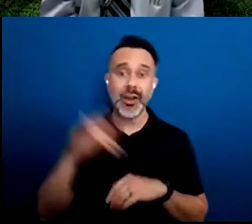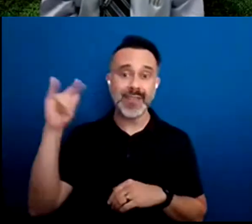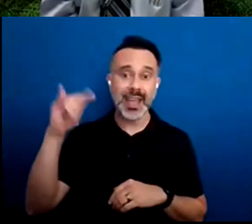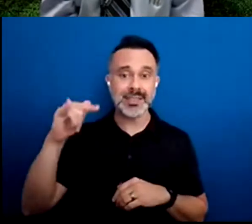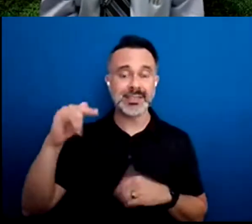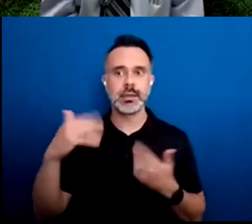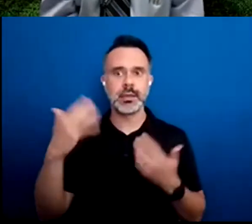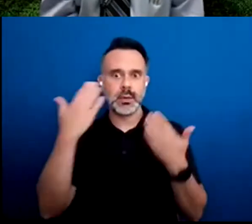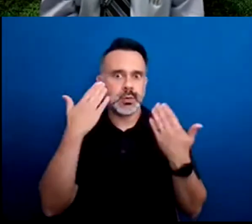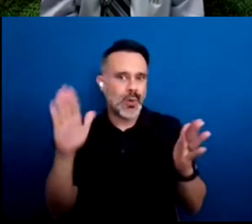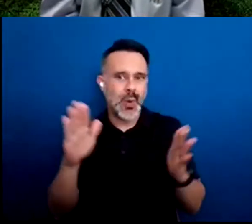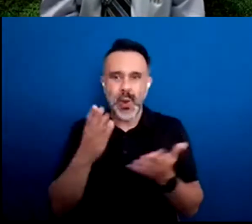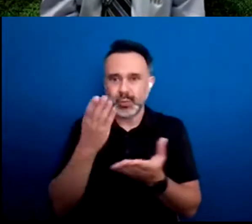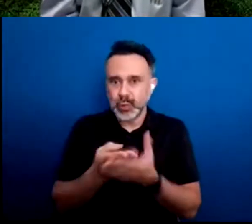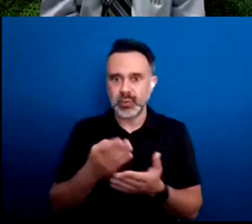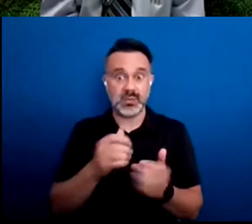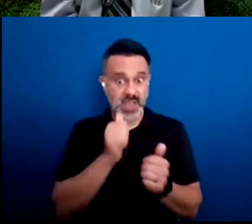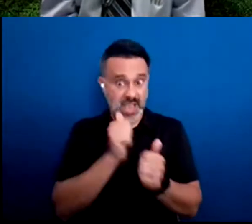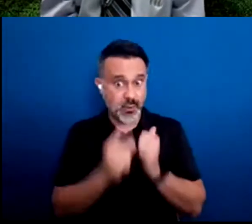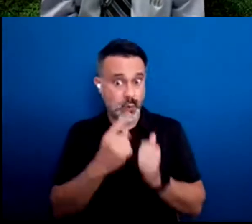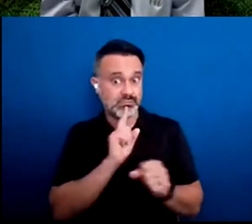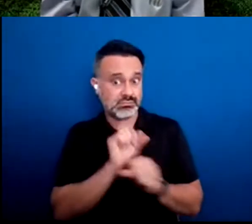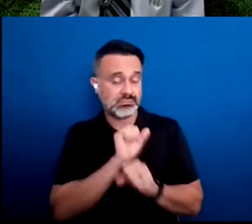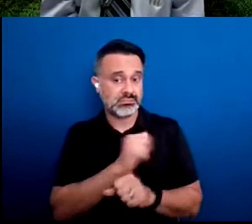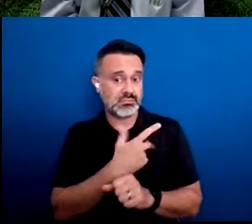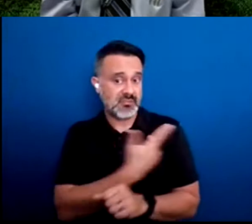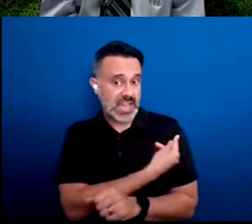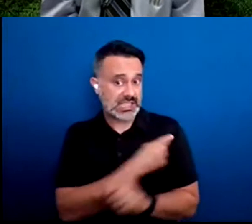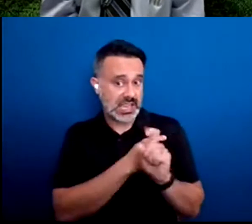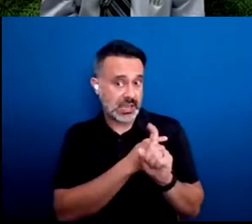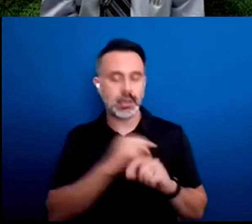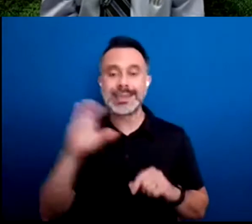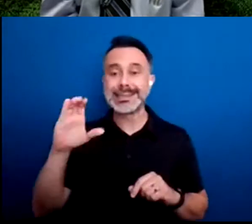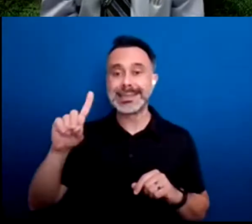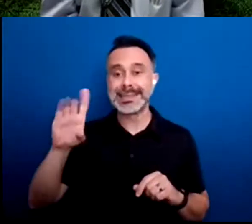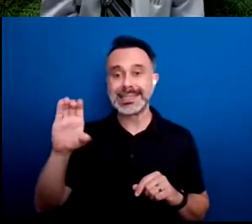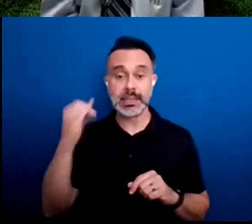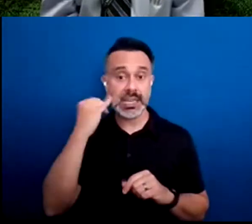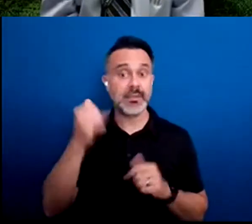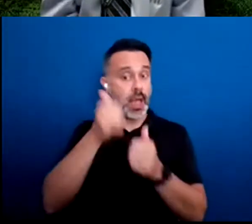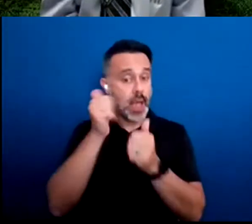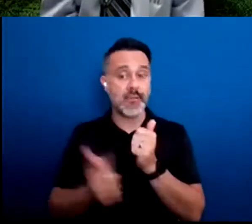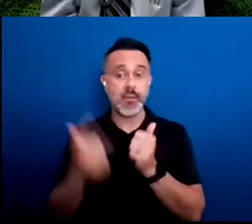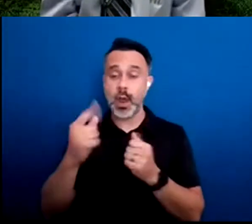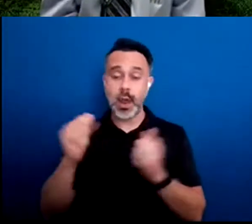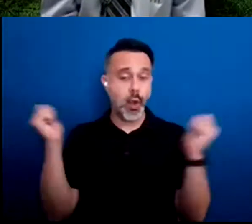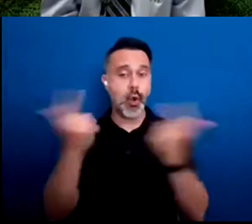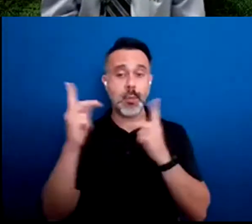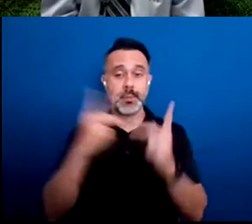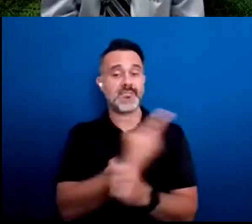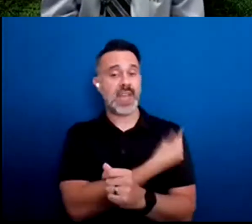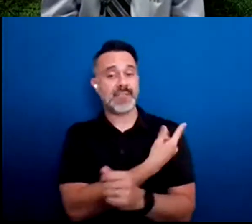right? All those CDC rules now say if everyone's vaccinated, you can go without a mask. But in